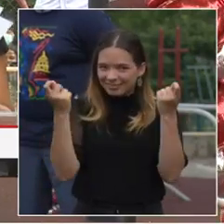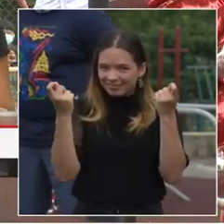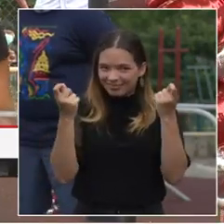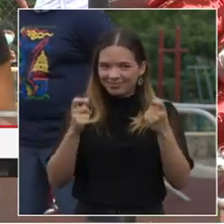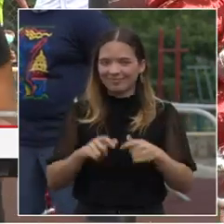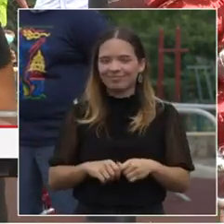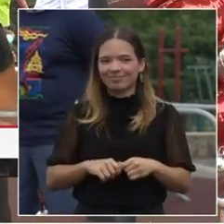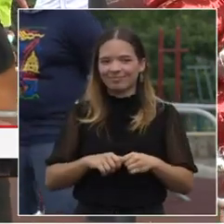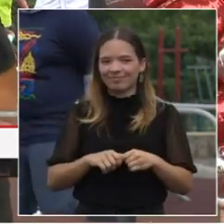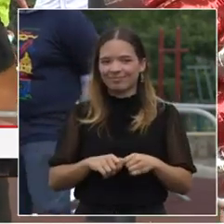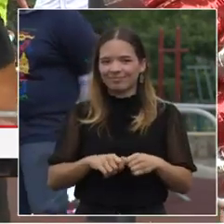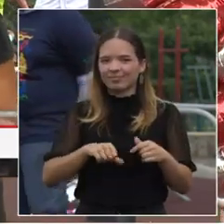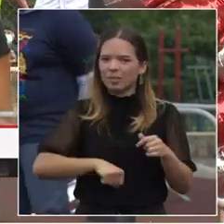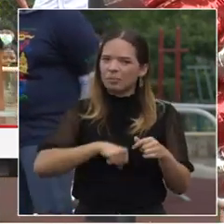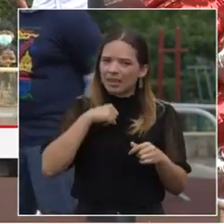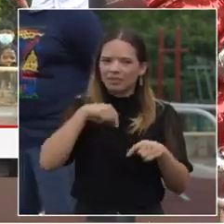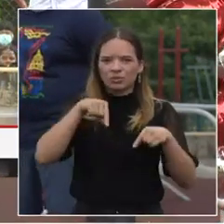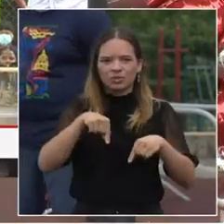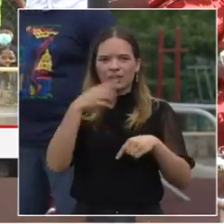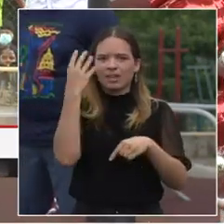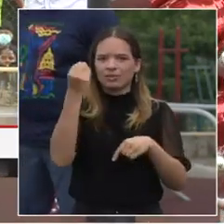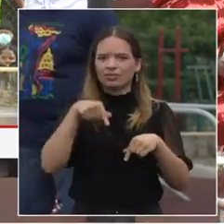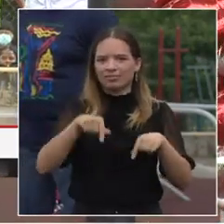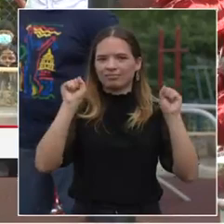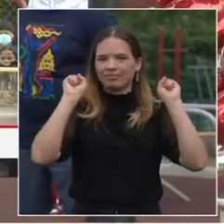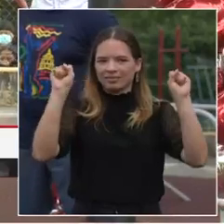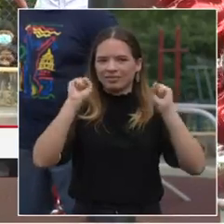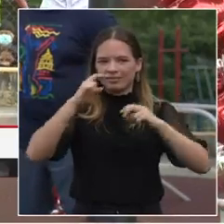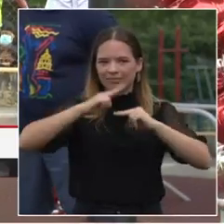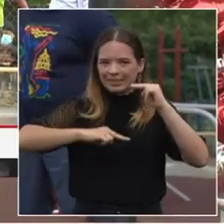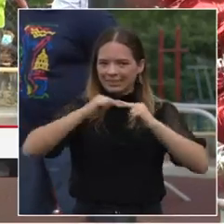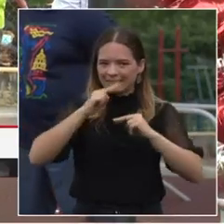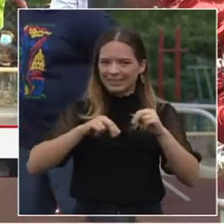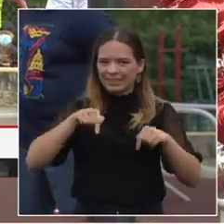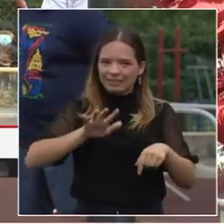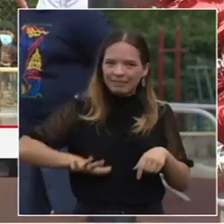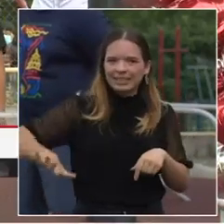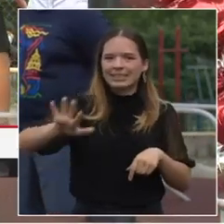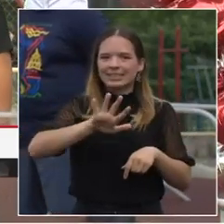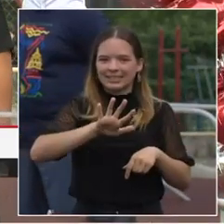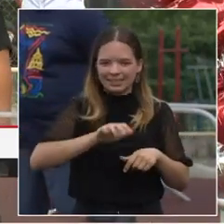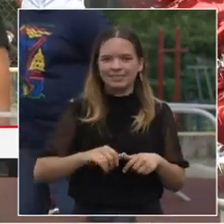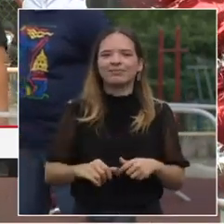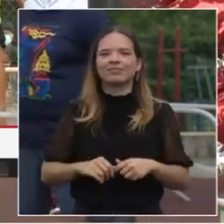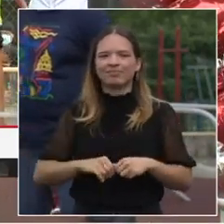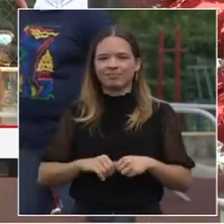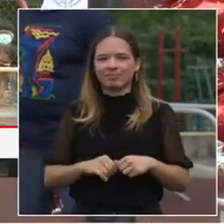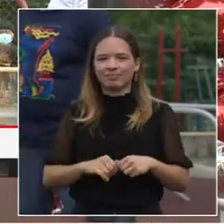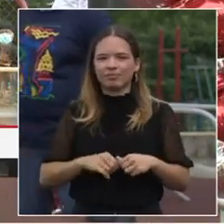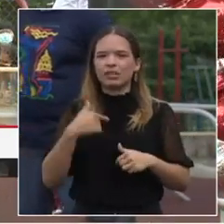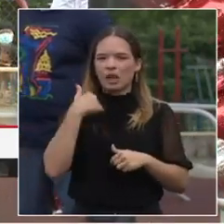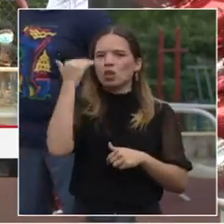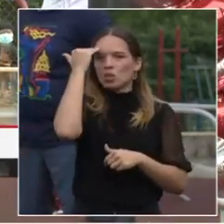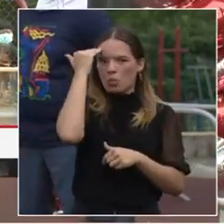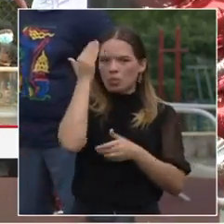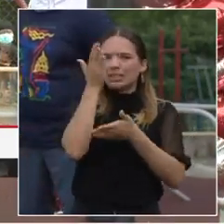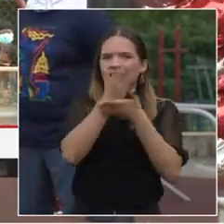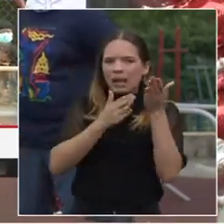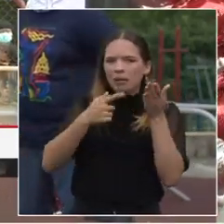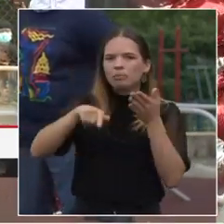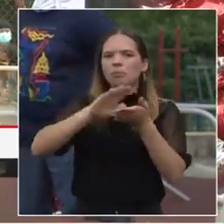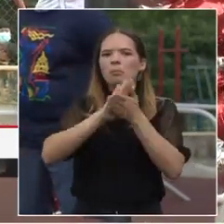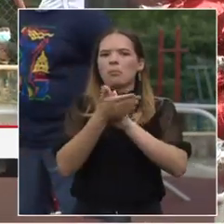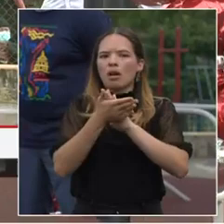this outdoor facility as well, because we know that part of aging is